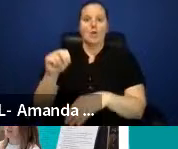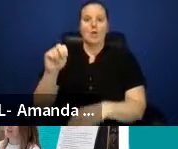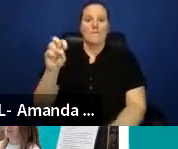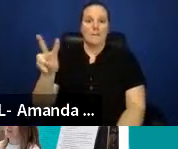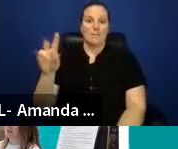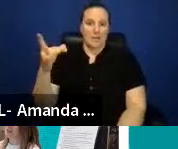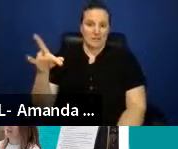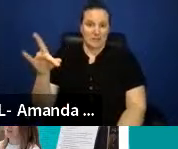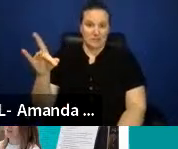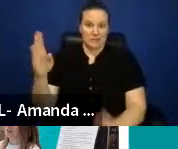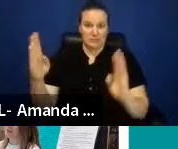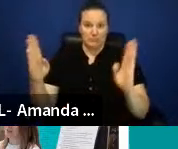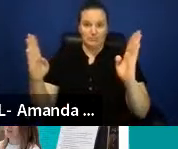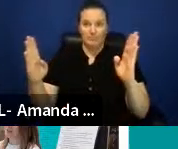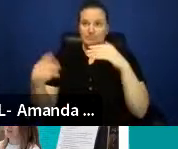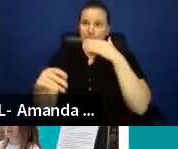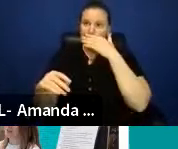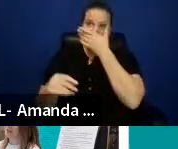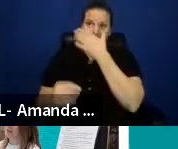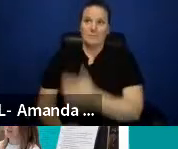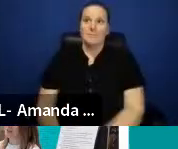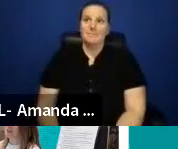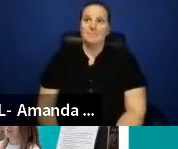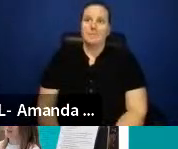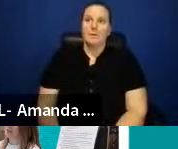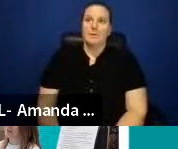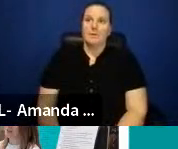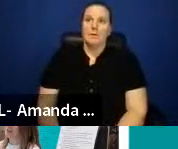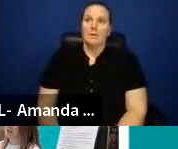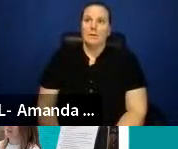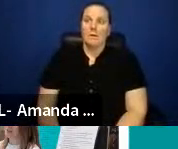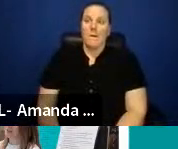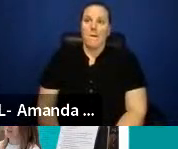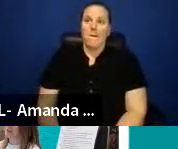18th. So we also